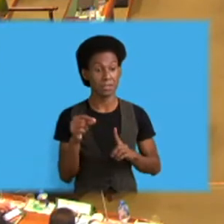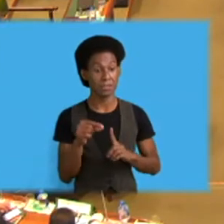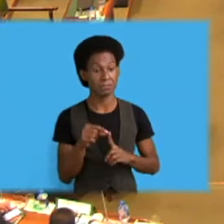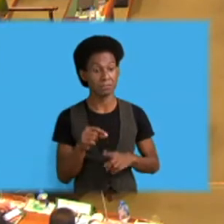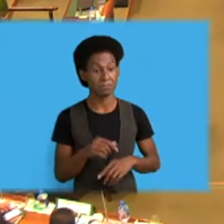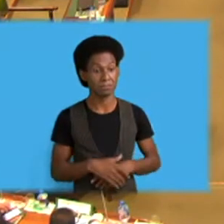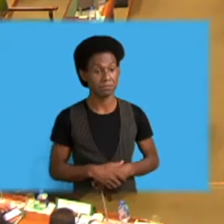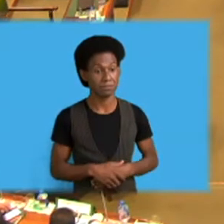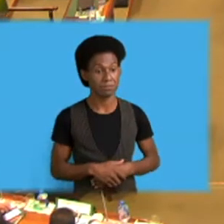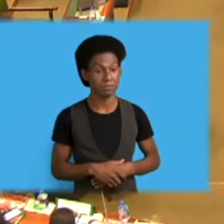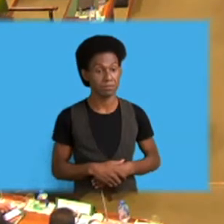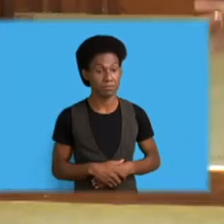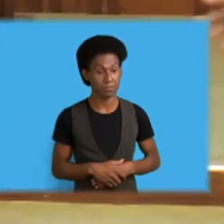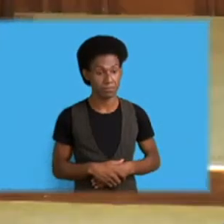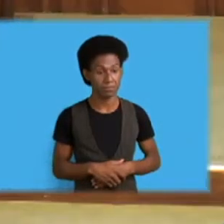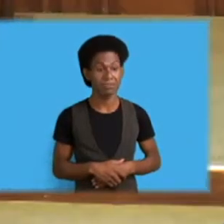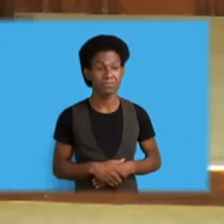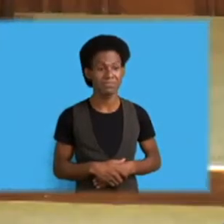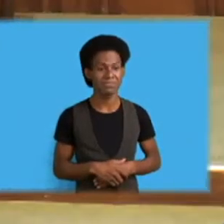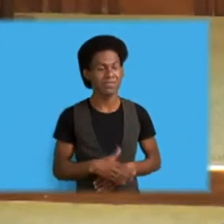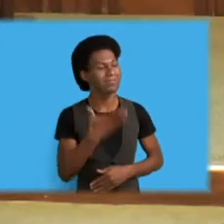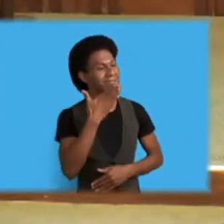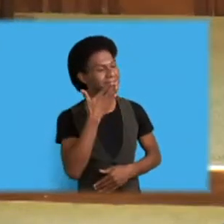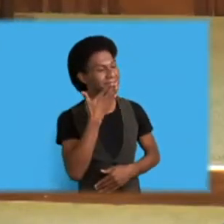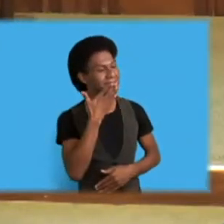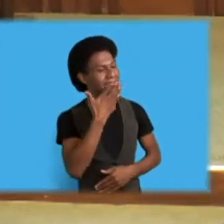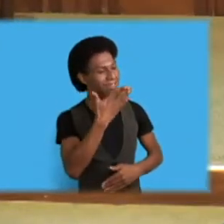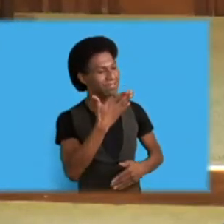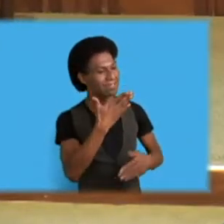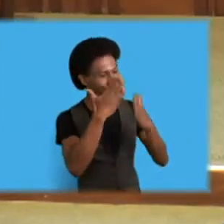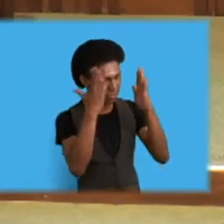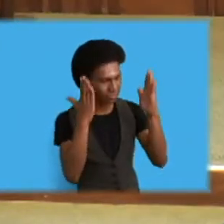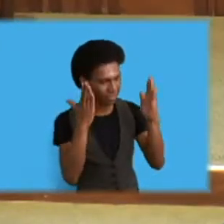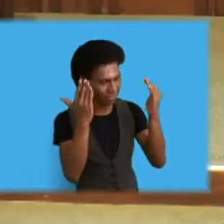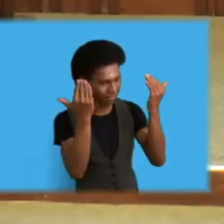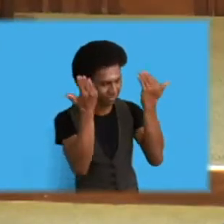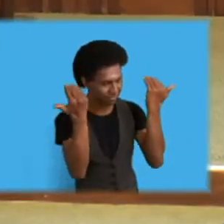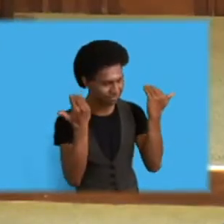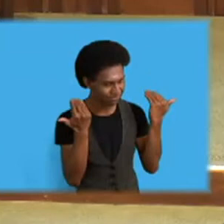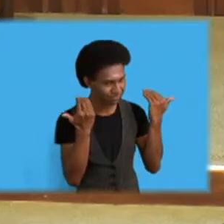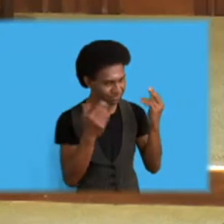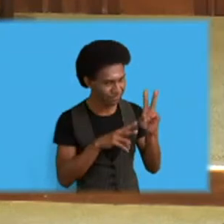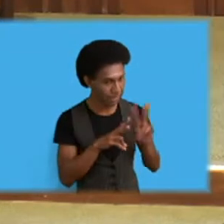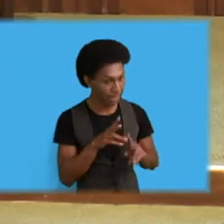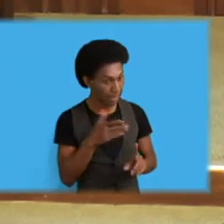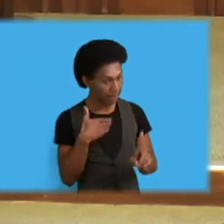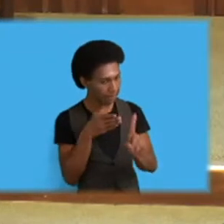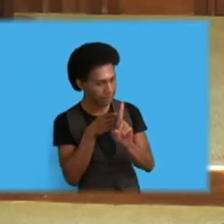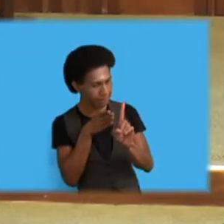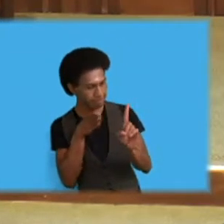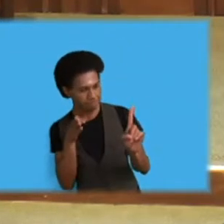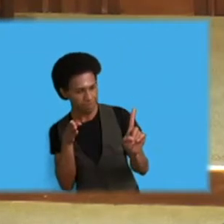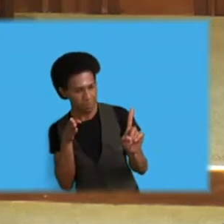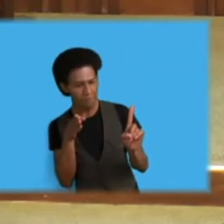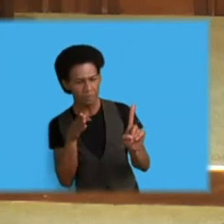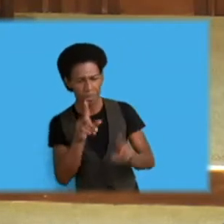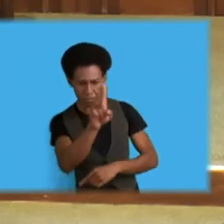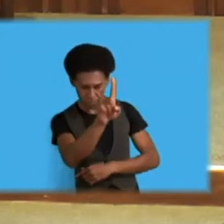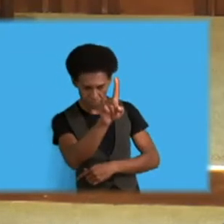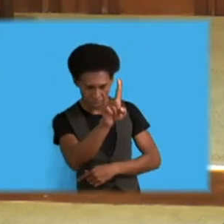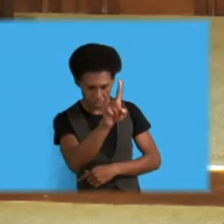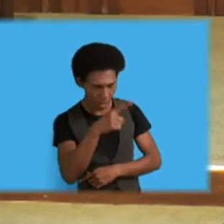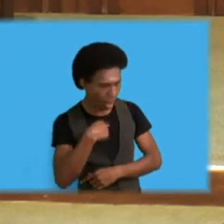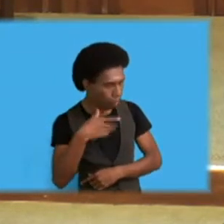Speaker. I was going to talk about something else, but hearing the Honourable Minister for